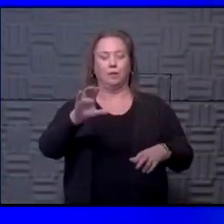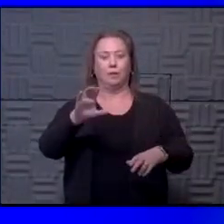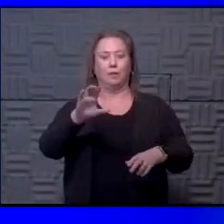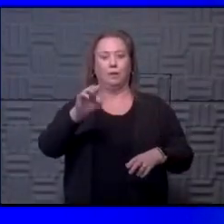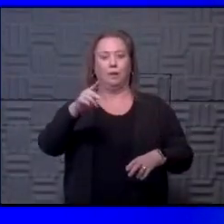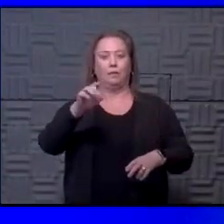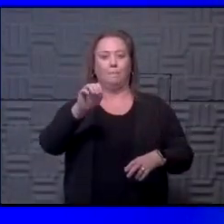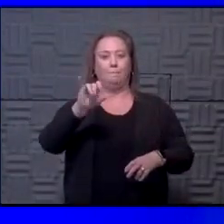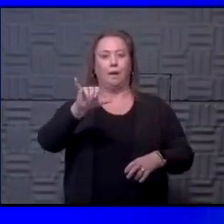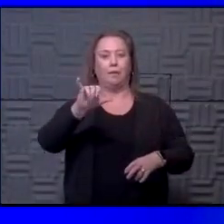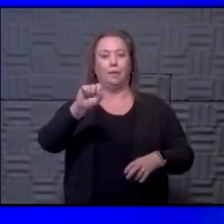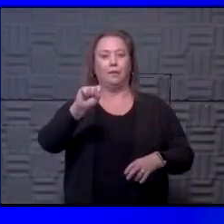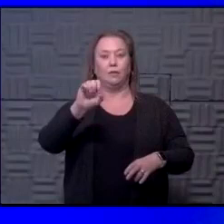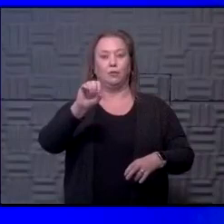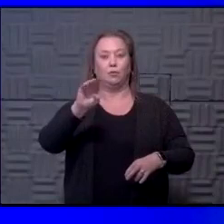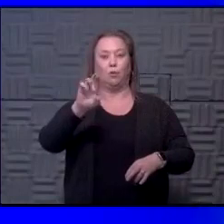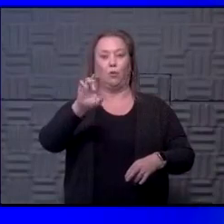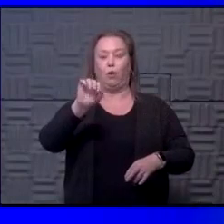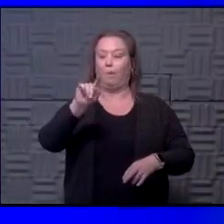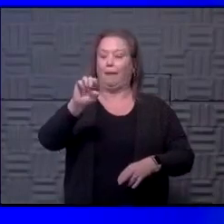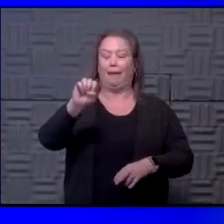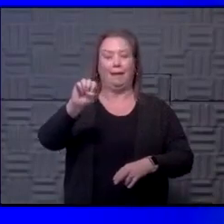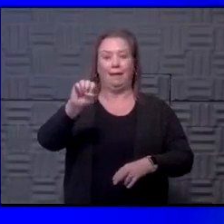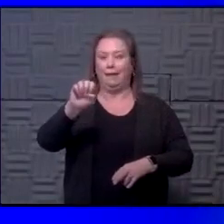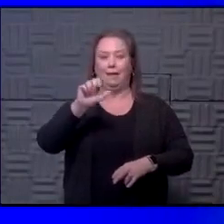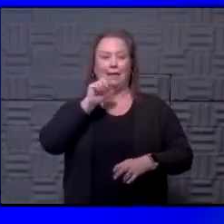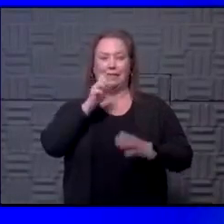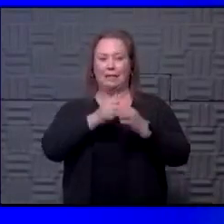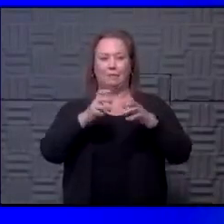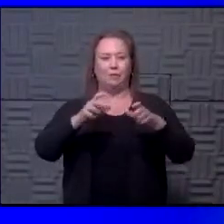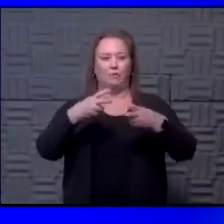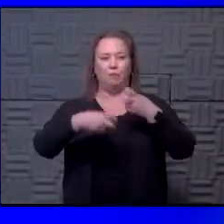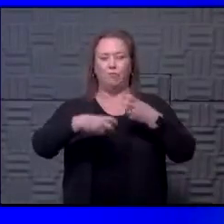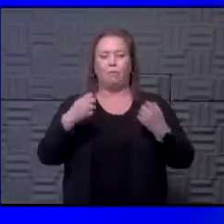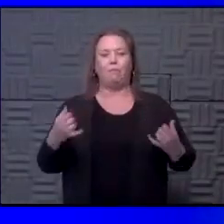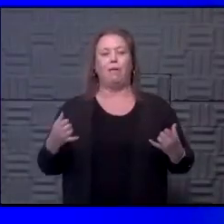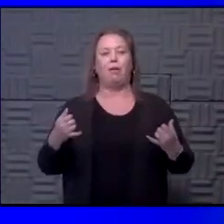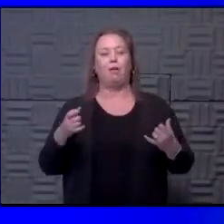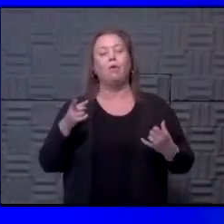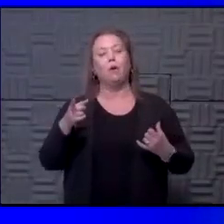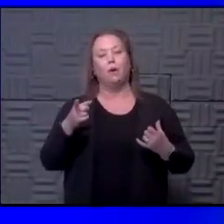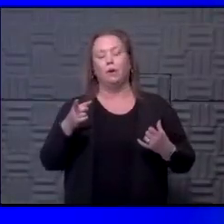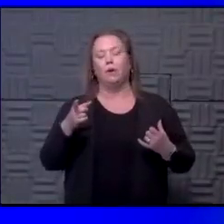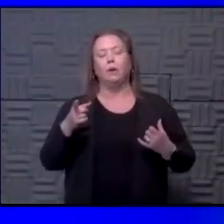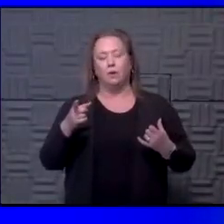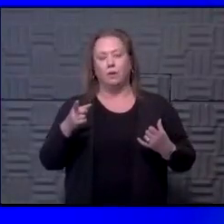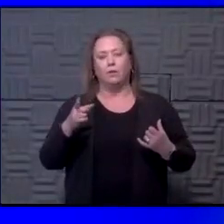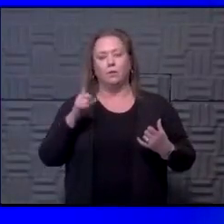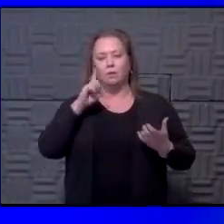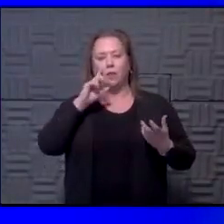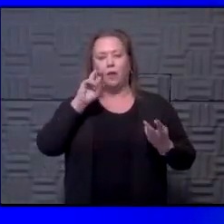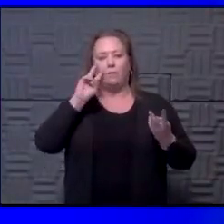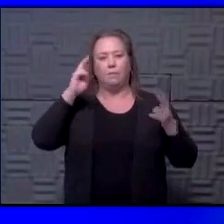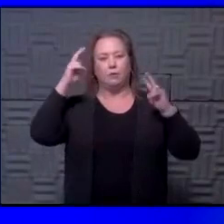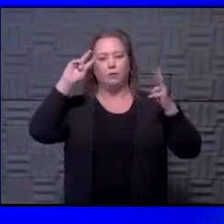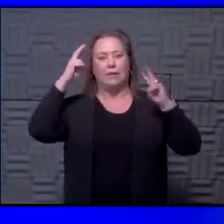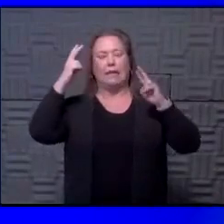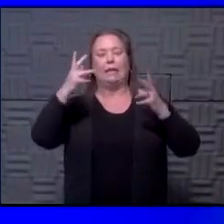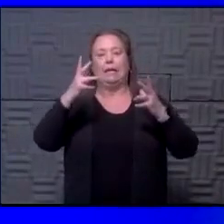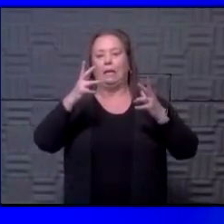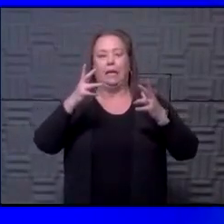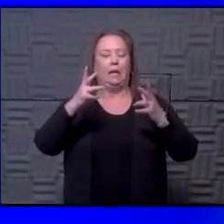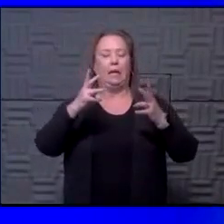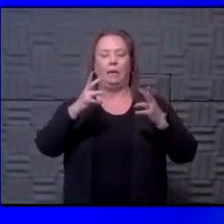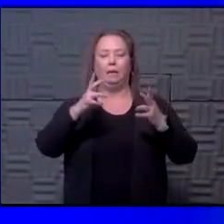the polysorbate that they recently reduced and said it's not as much of a problem now. And, there's just loud misinformation voices out there, and